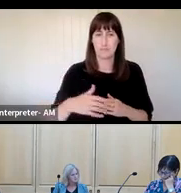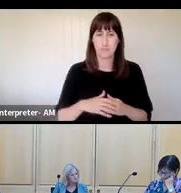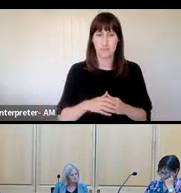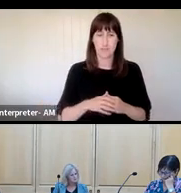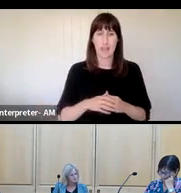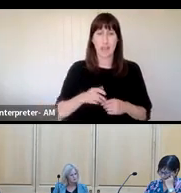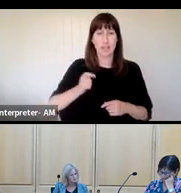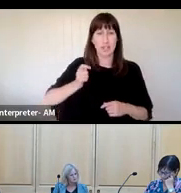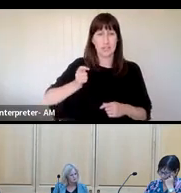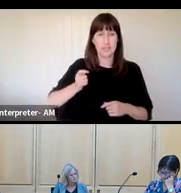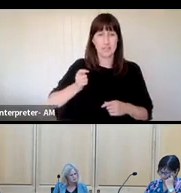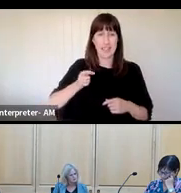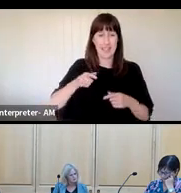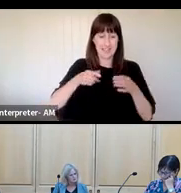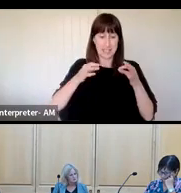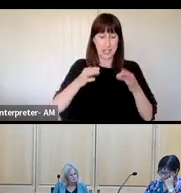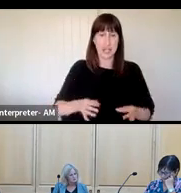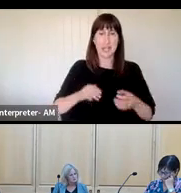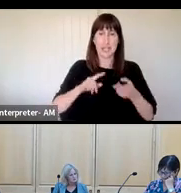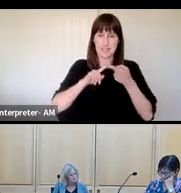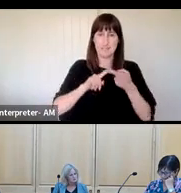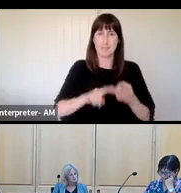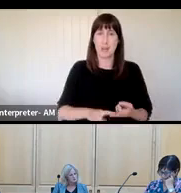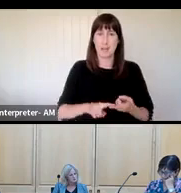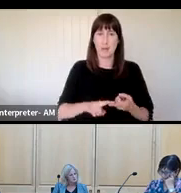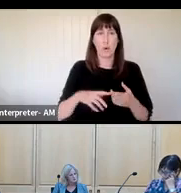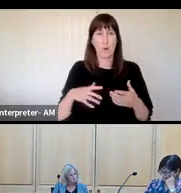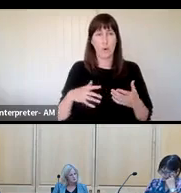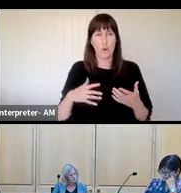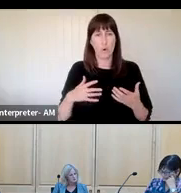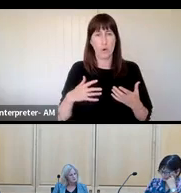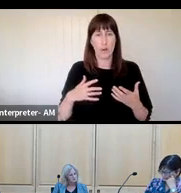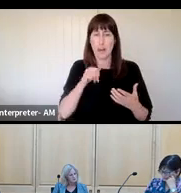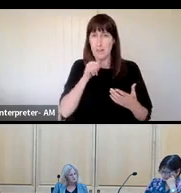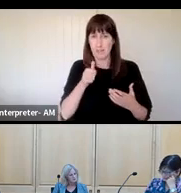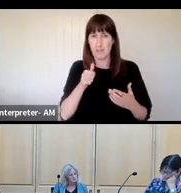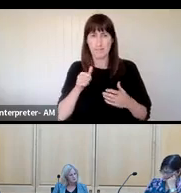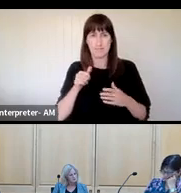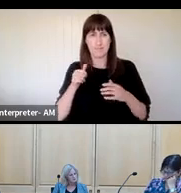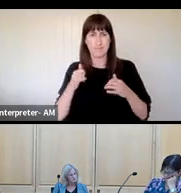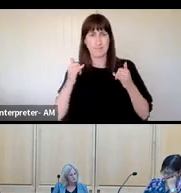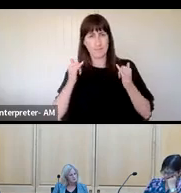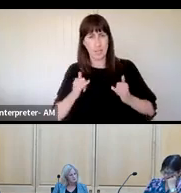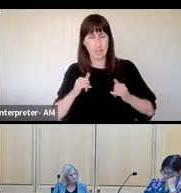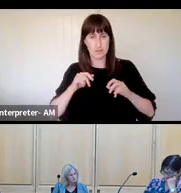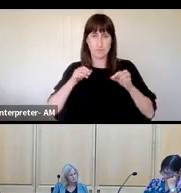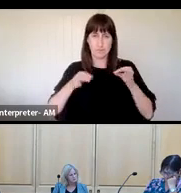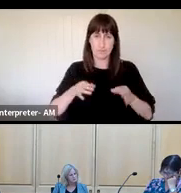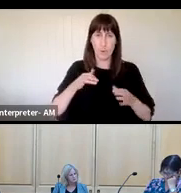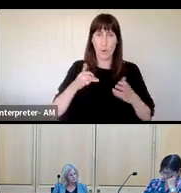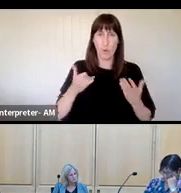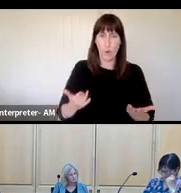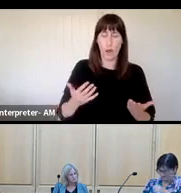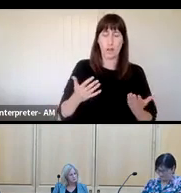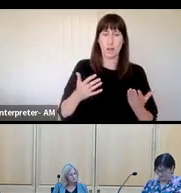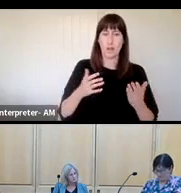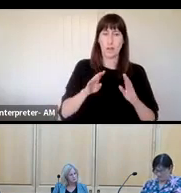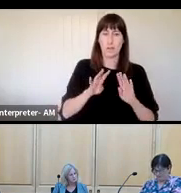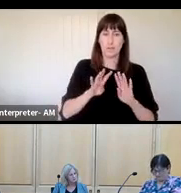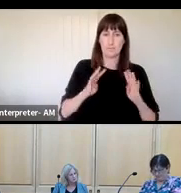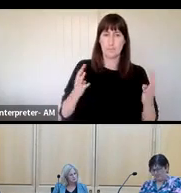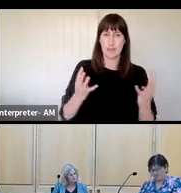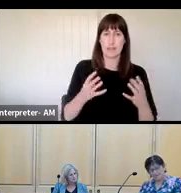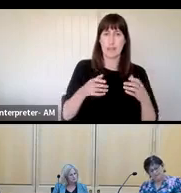decision, or it is produced by consensual methods and the parties to the dispute have agreed to it to be